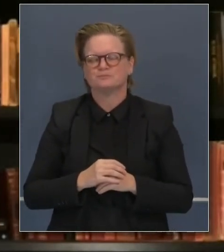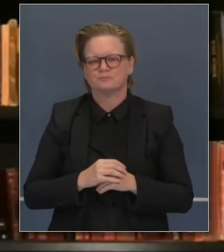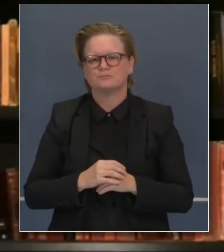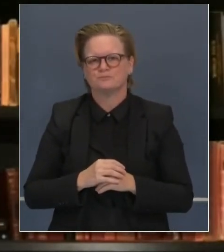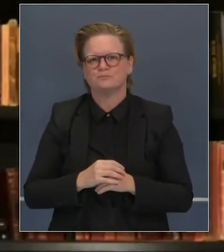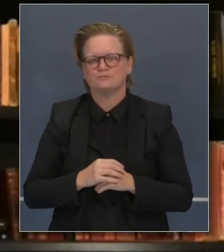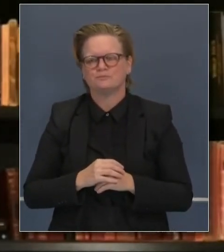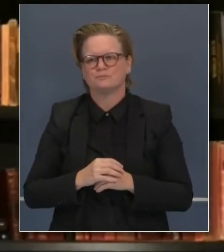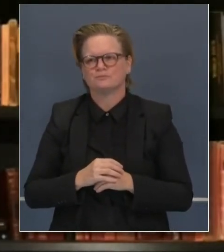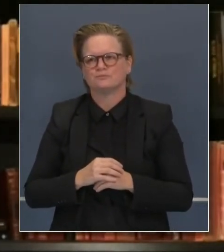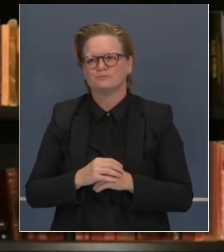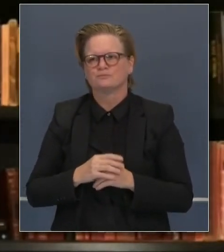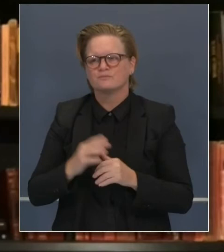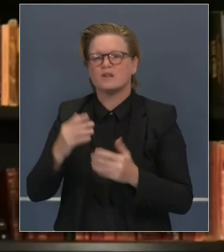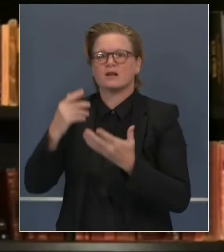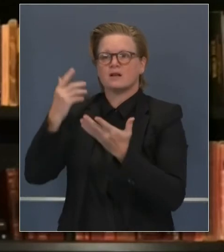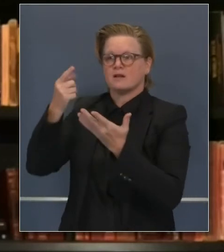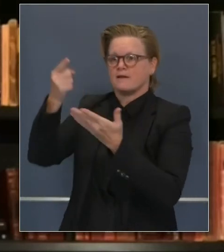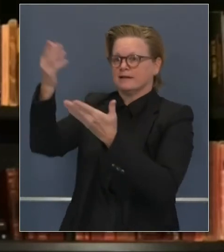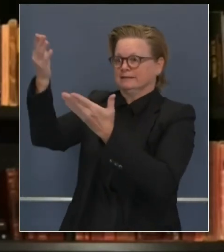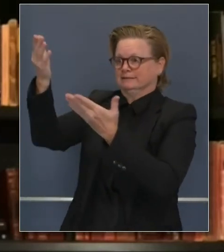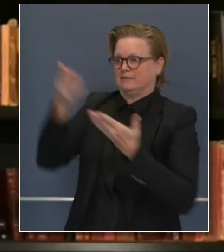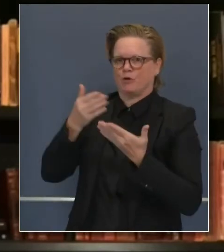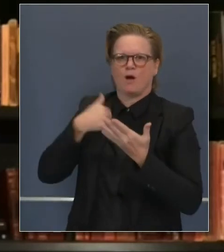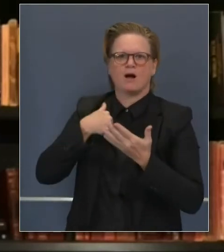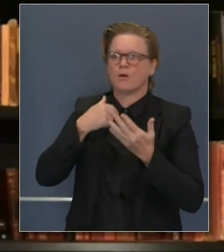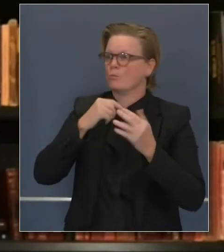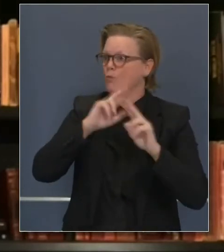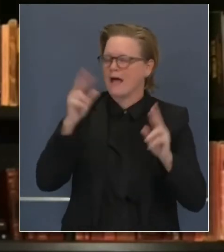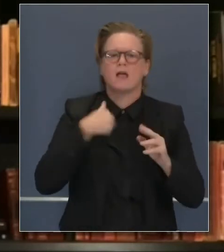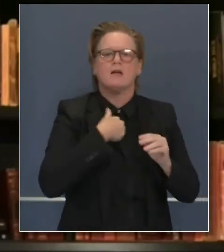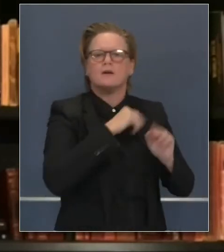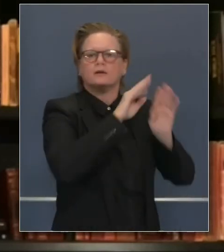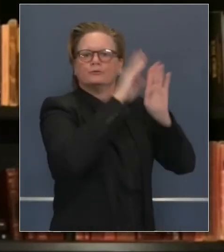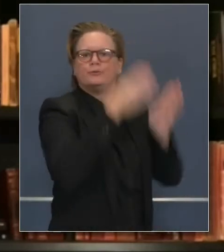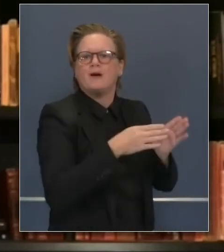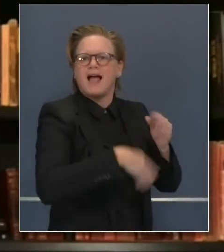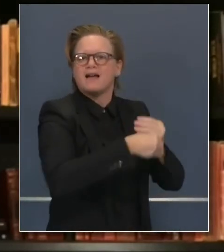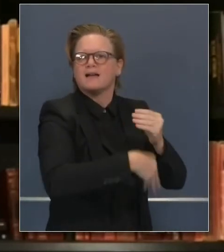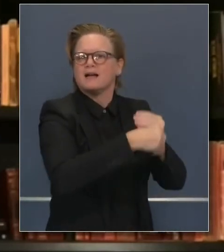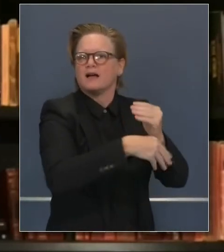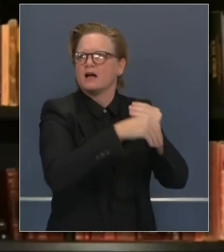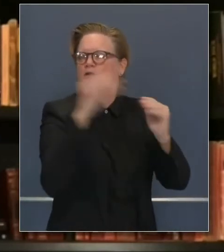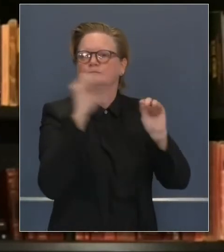additional units, again, expecting them within the month and a half or so.